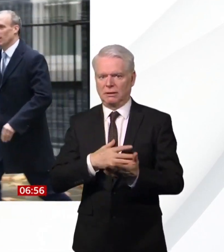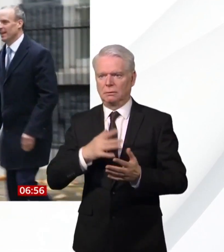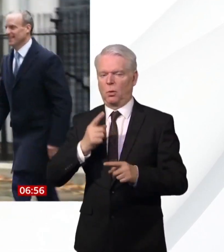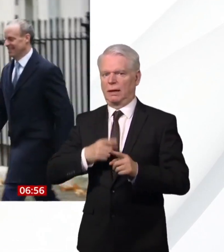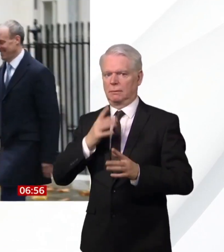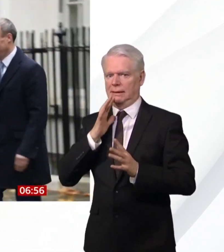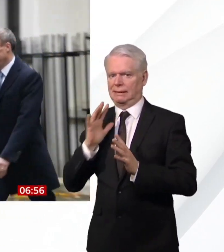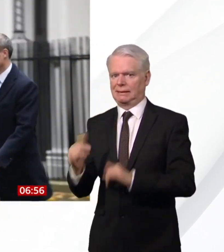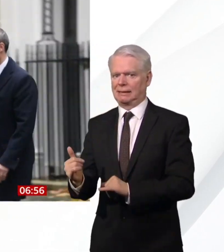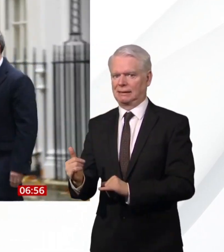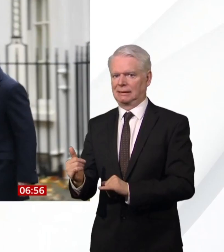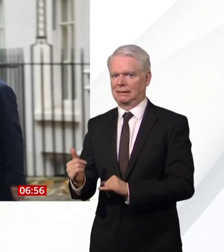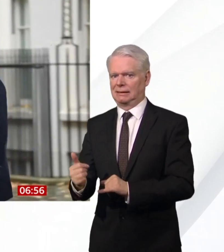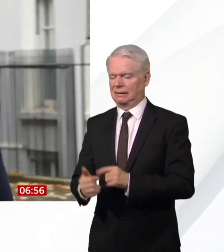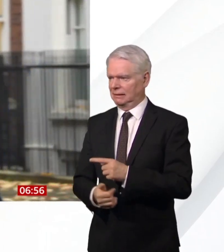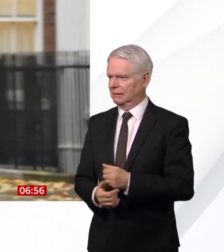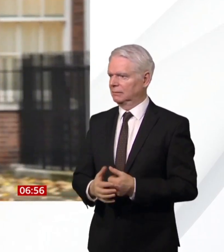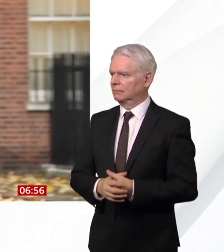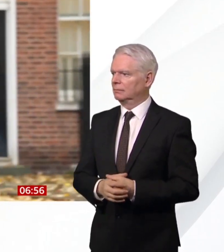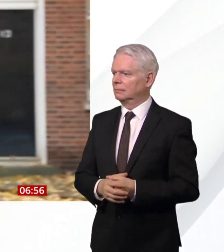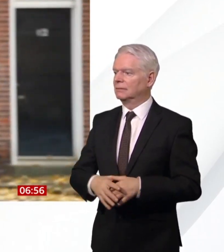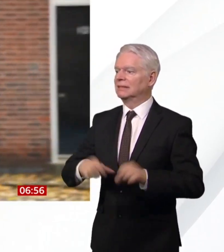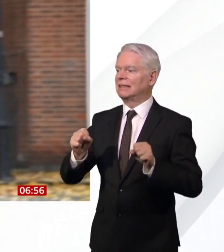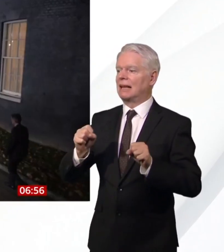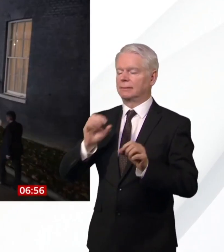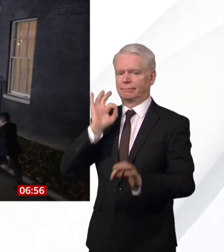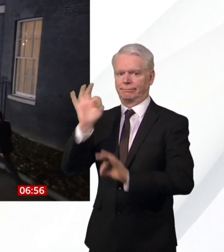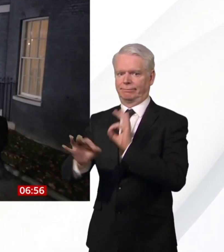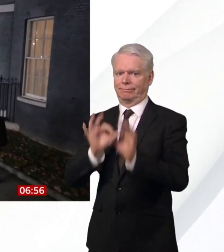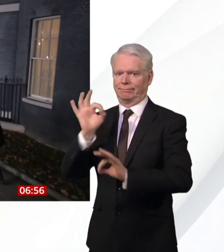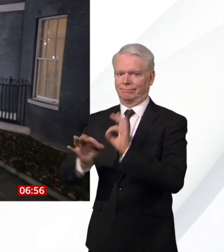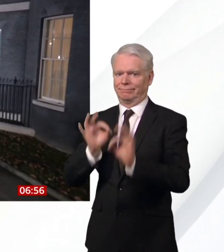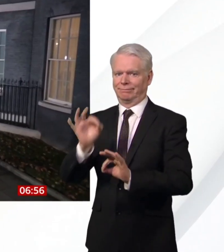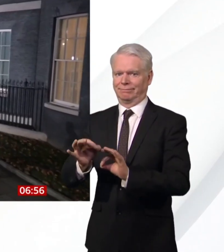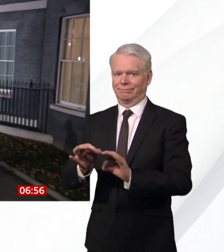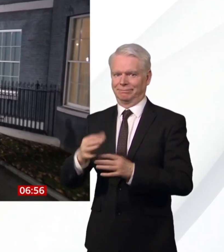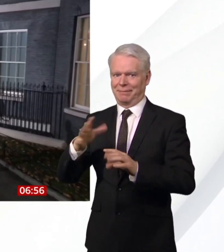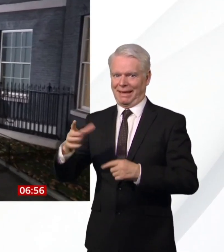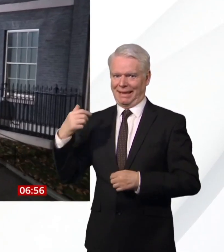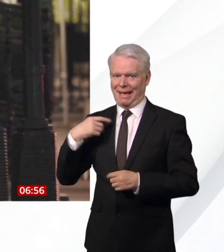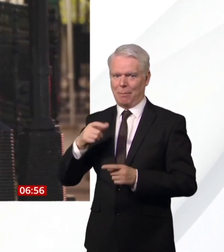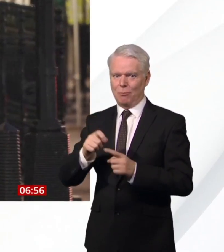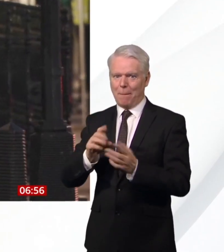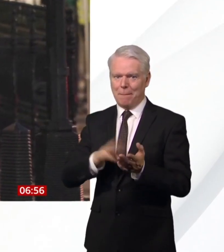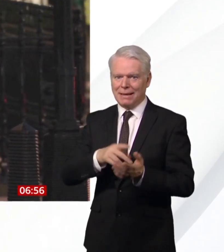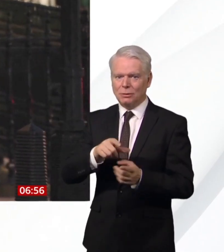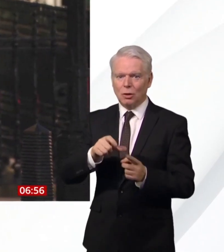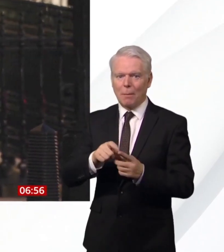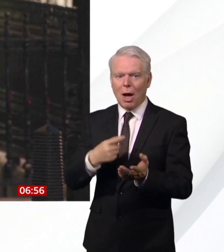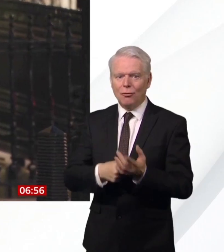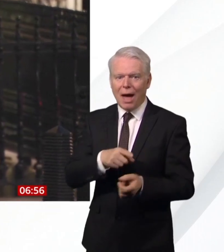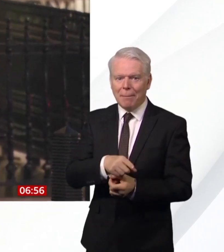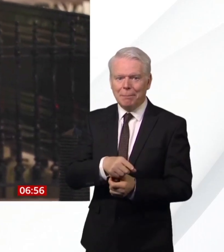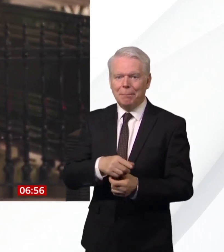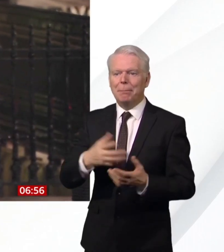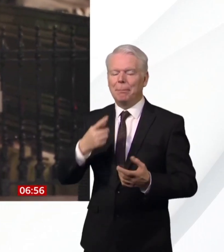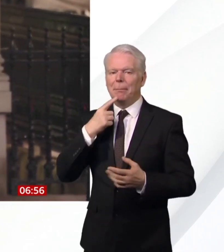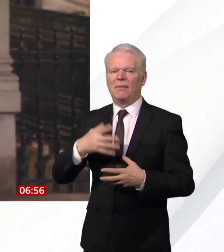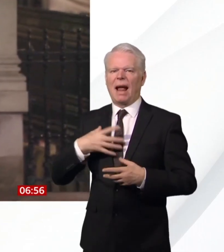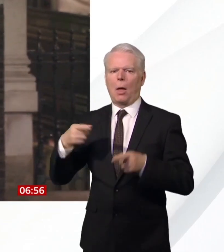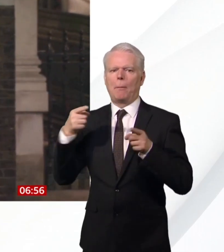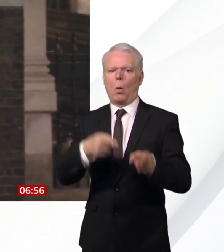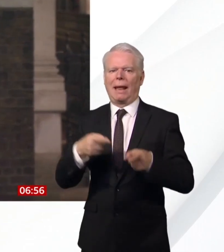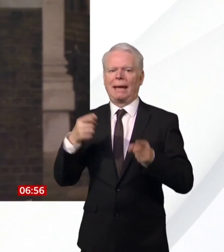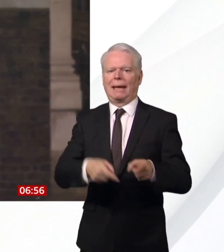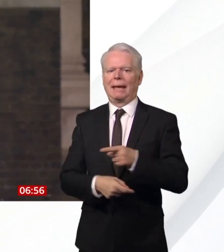Minister Dominic Raab for bullying claims, which he denies. It came after newly appointed Cabinet Office Minister Gavin Williamson resigned over claims